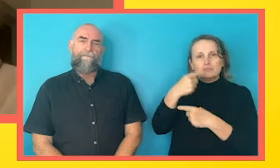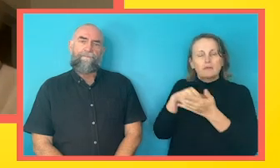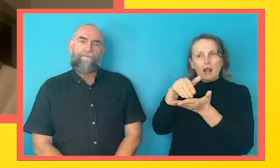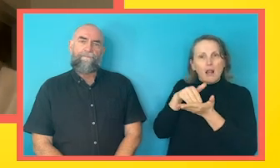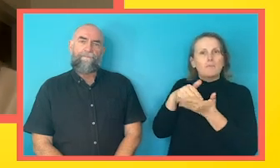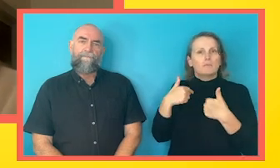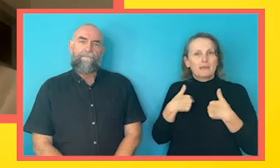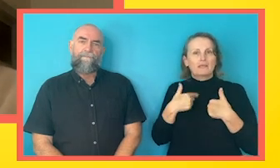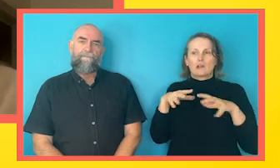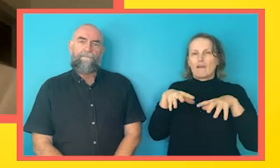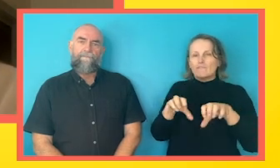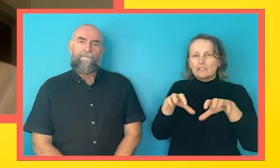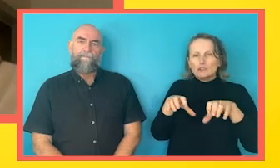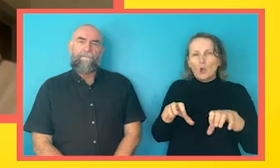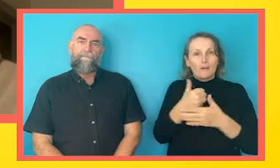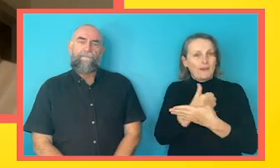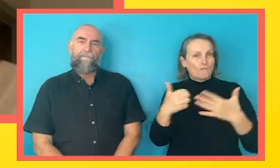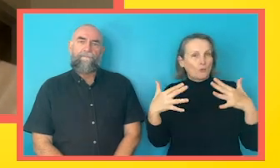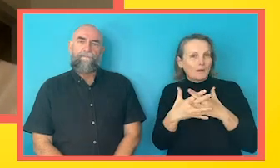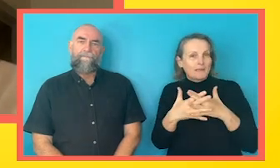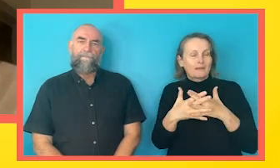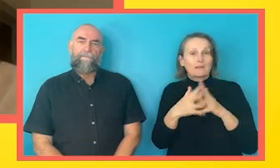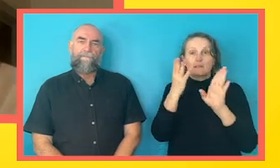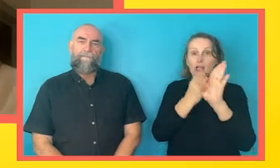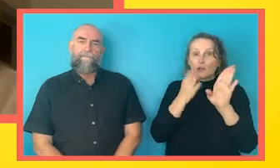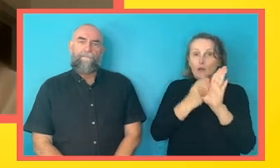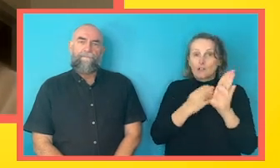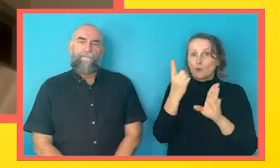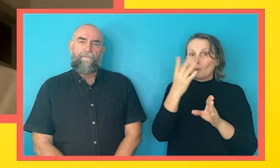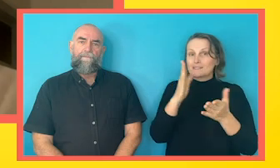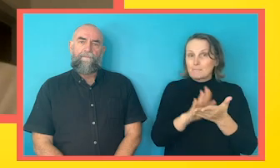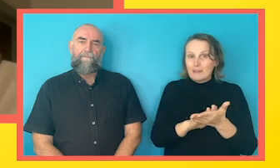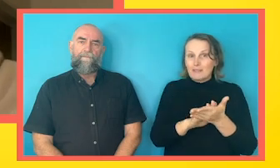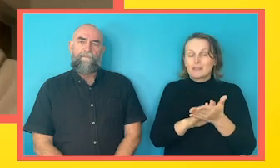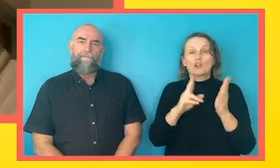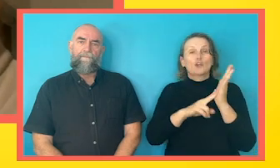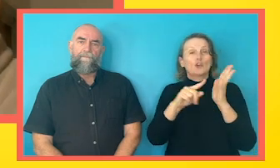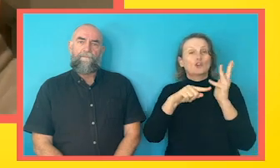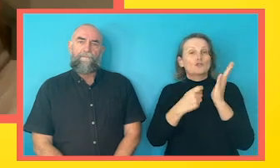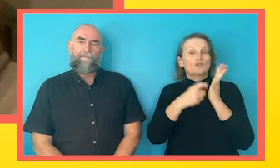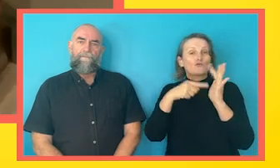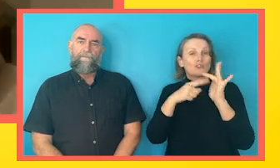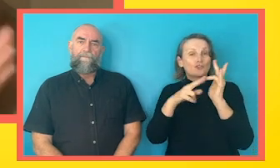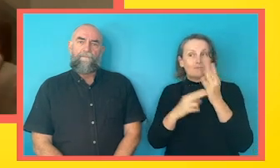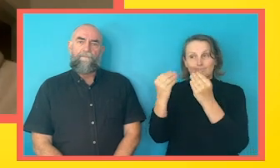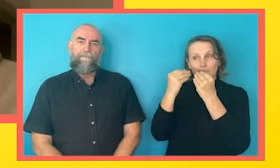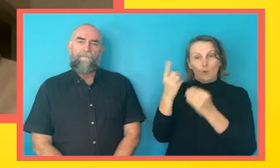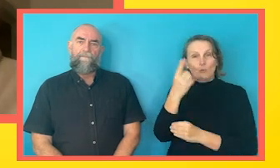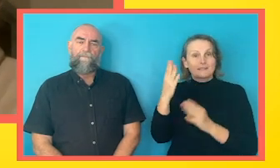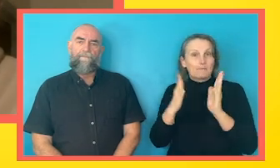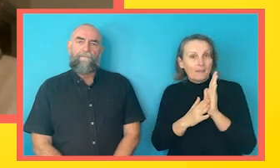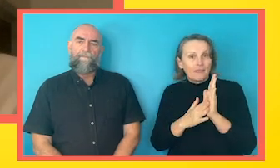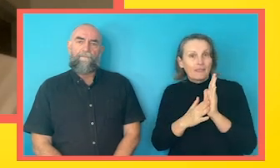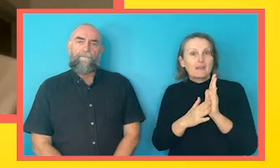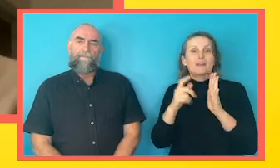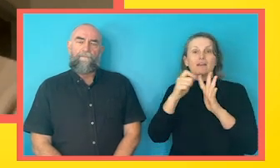So I've had access to physio weekly, psychology monthly, nutrition monthly, physiology